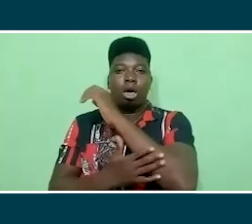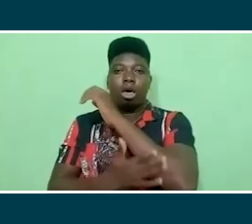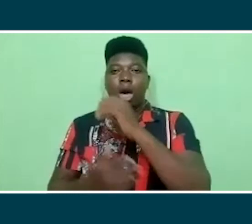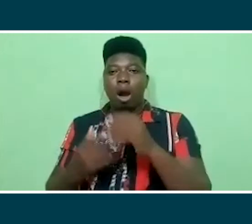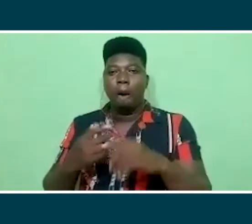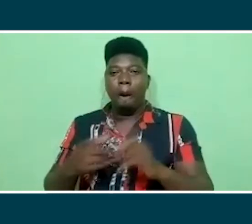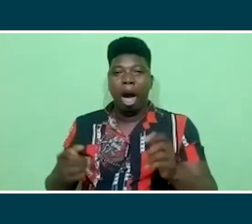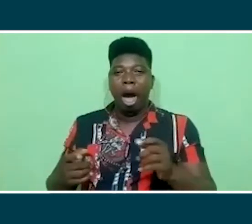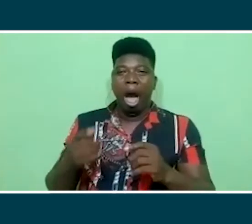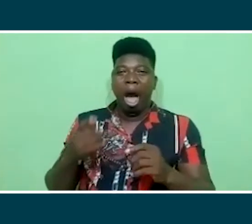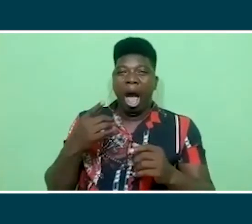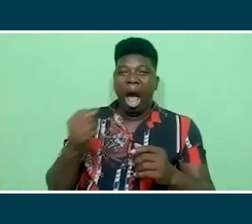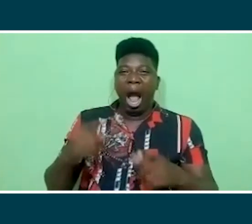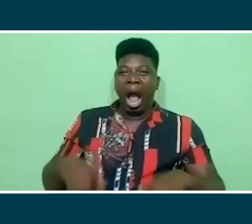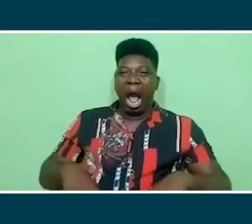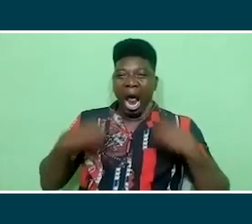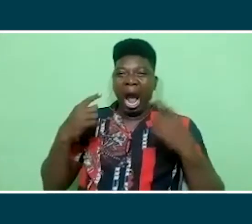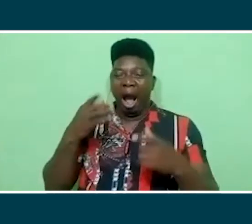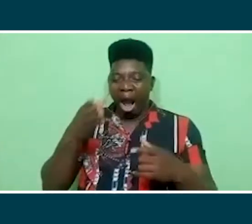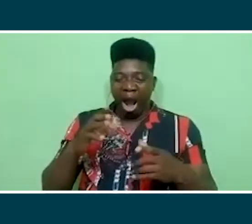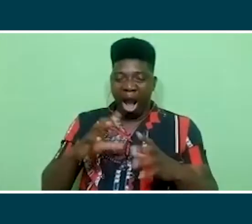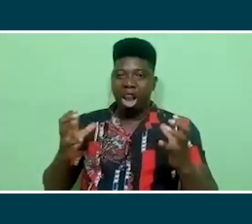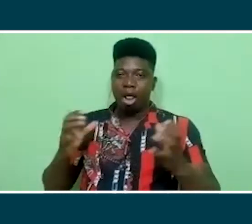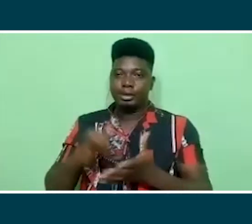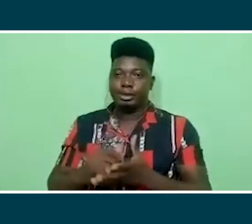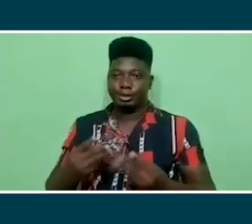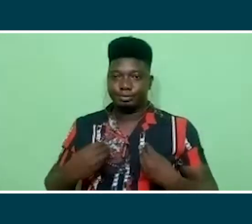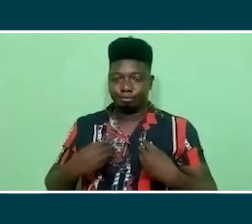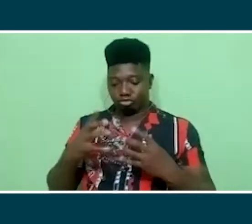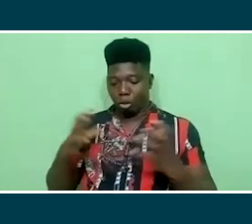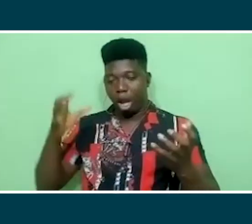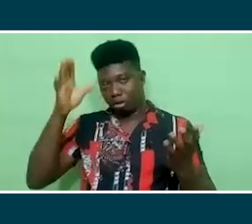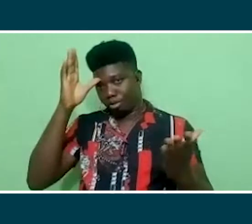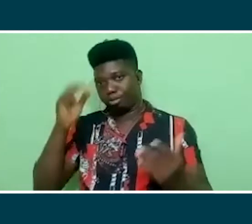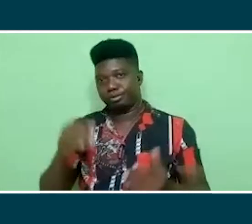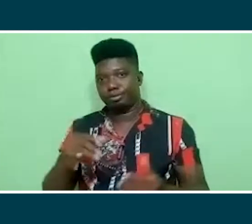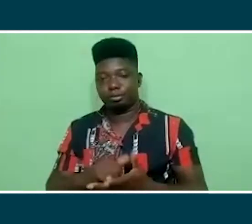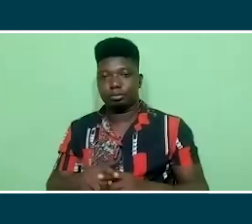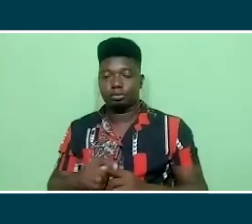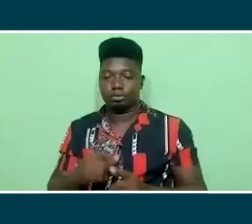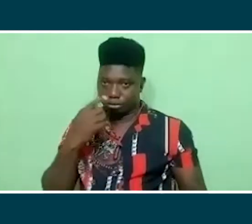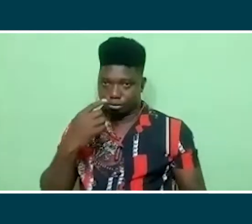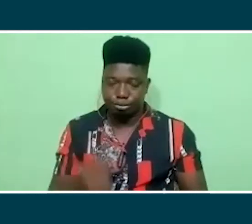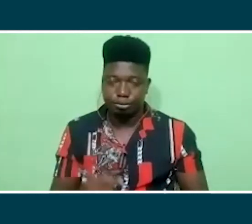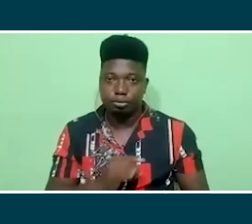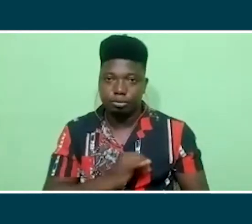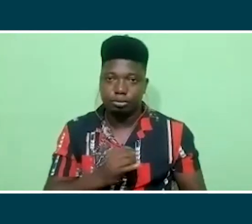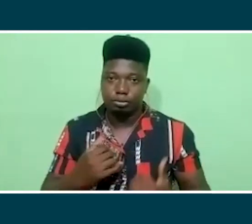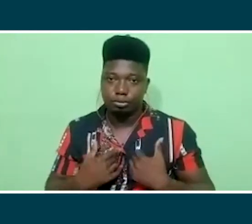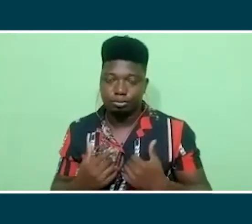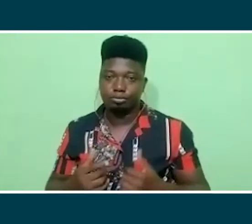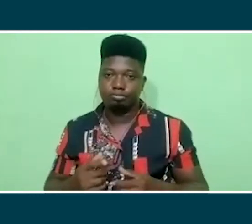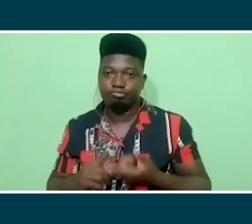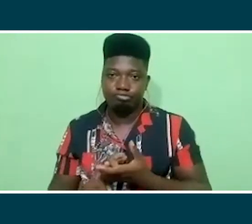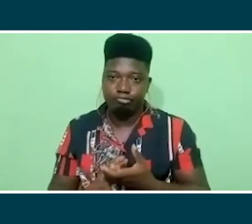is a lot that gives me a lot of hope. And I'll finally say, I have friends who have a trans son,